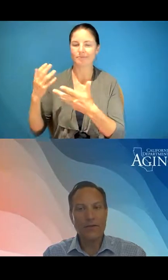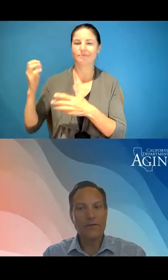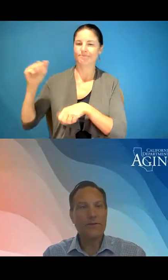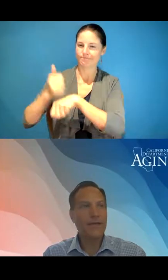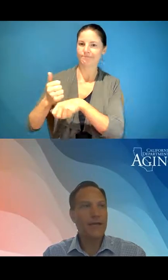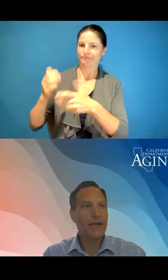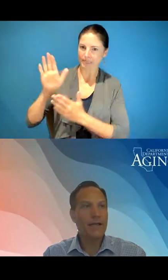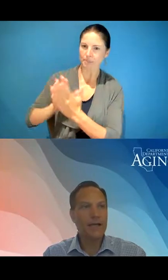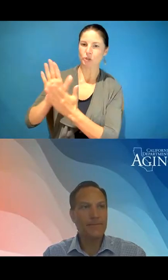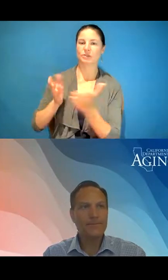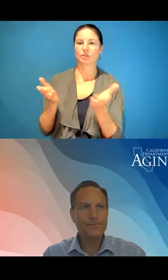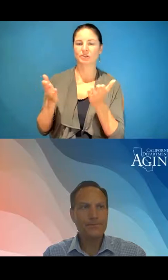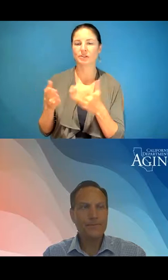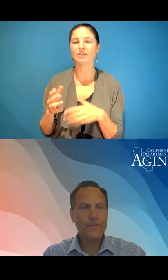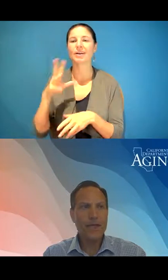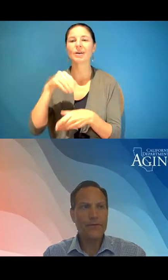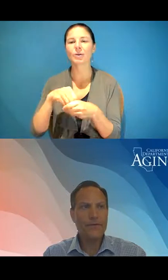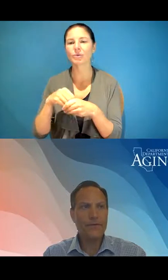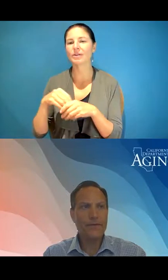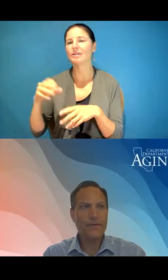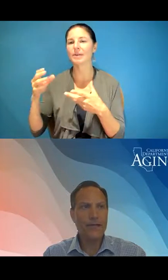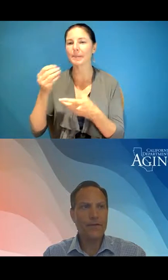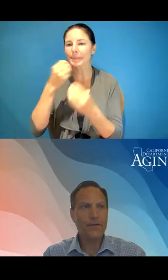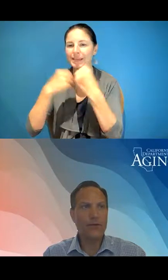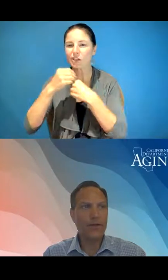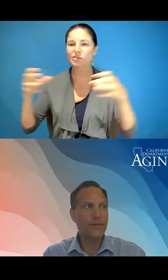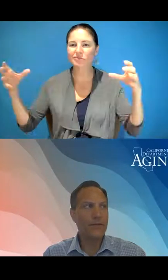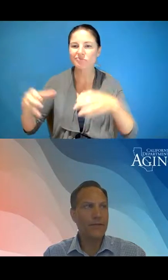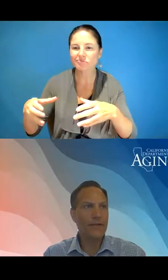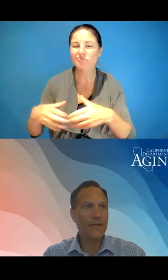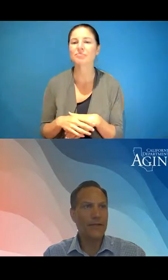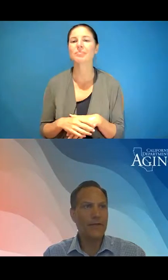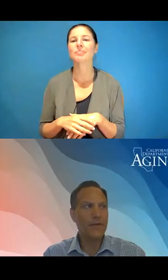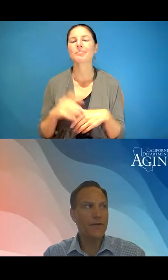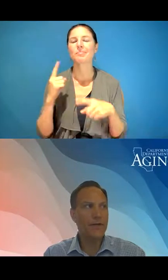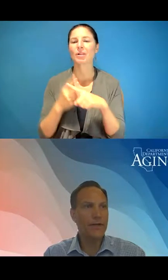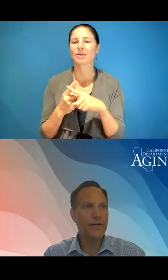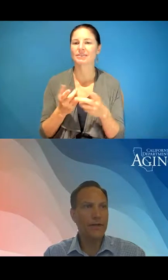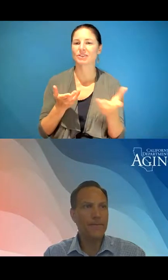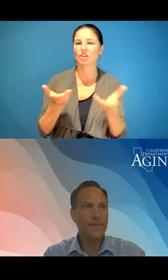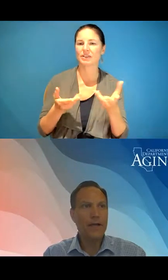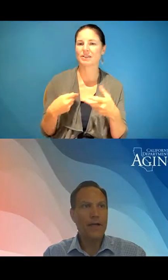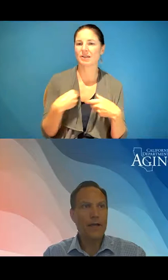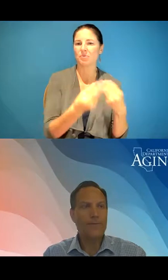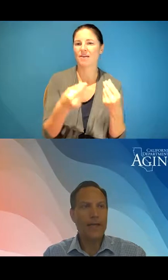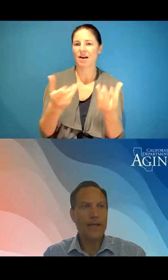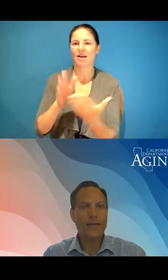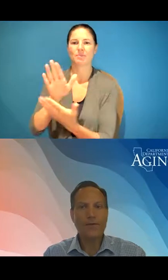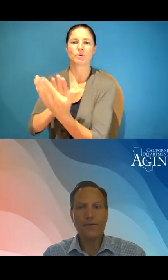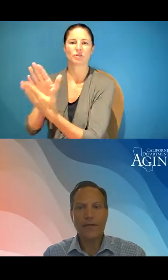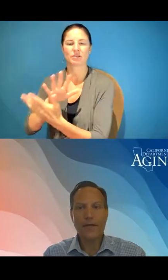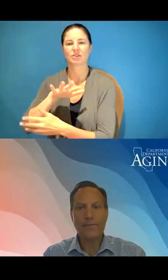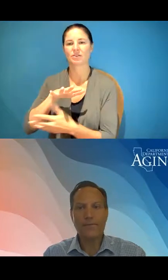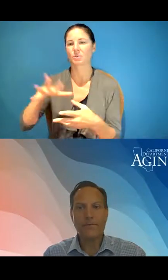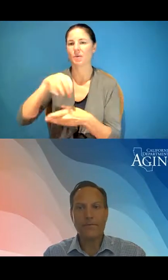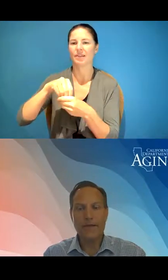congregate meals and other services that they deliver in person and throughout the community. And it's